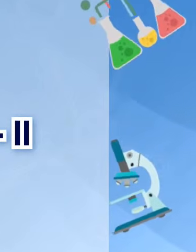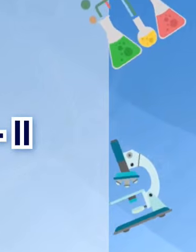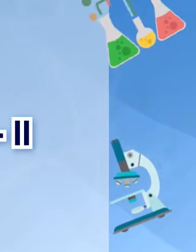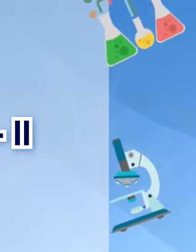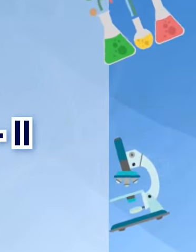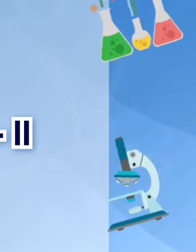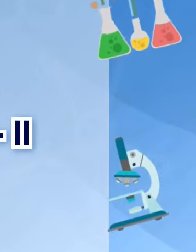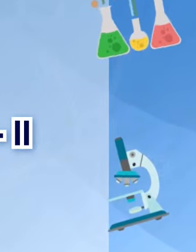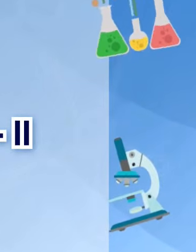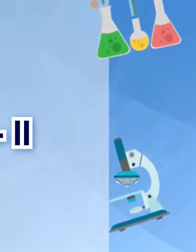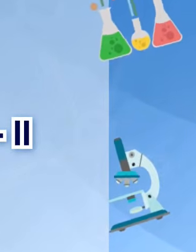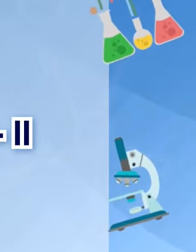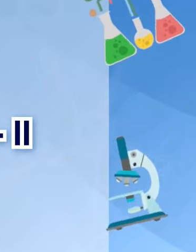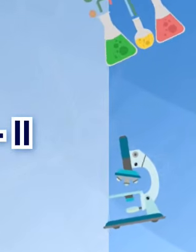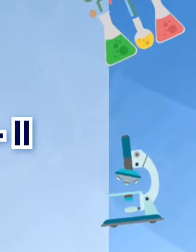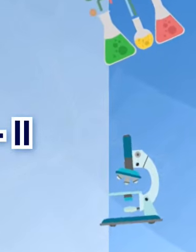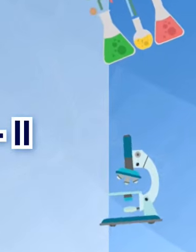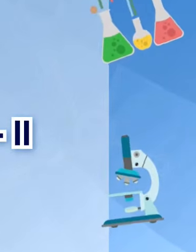part 2.